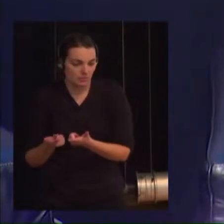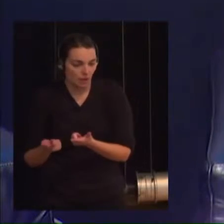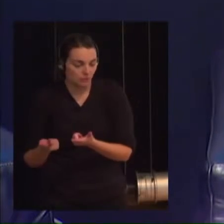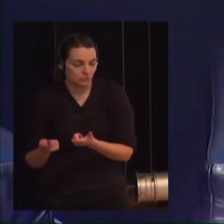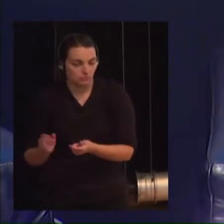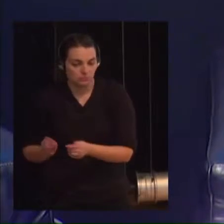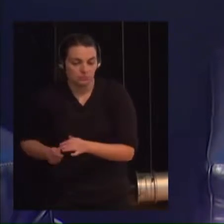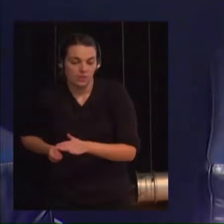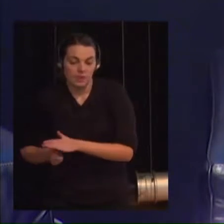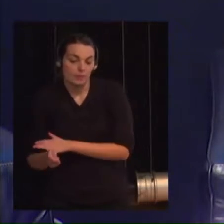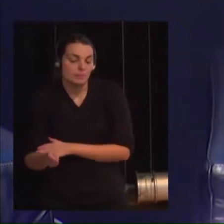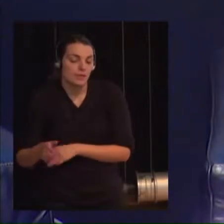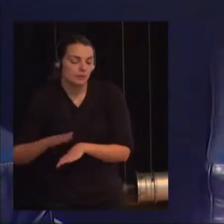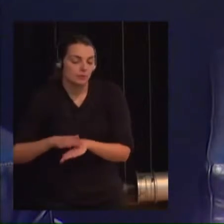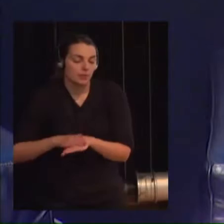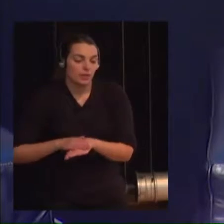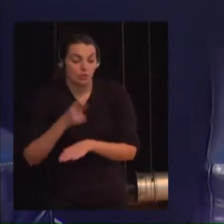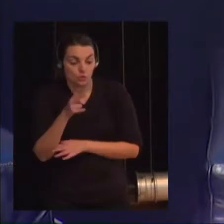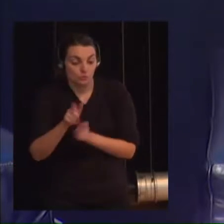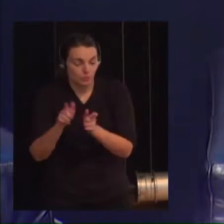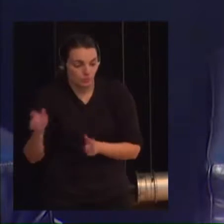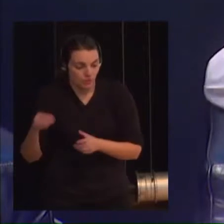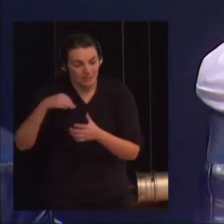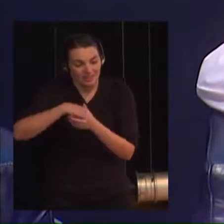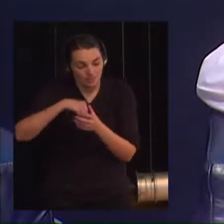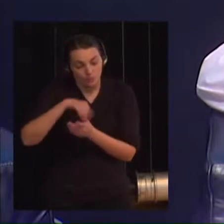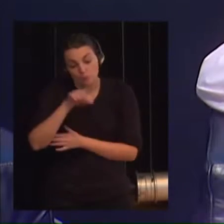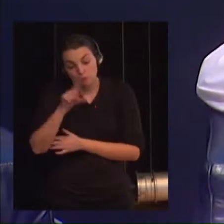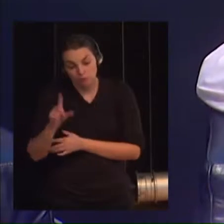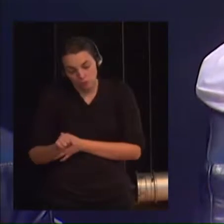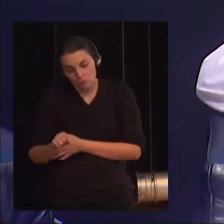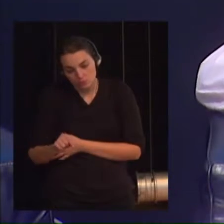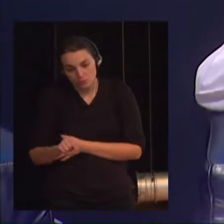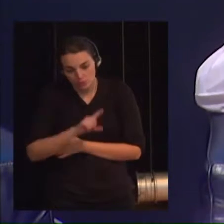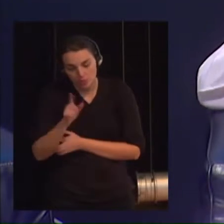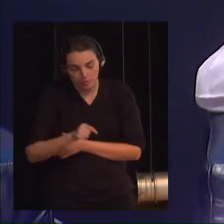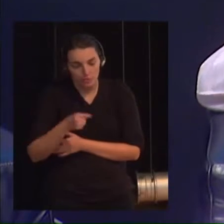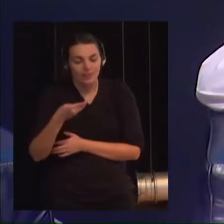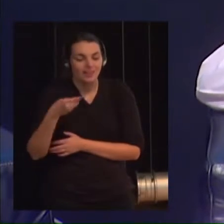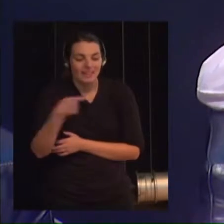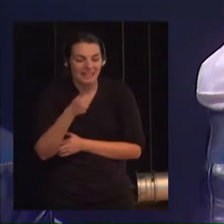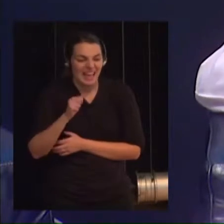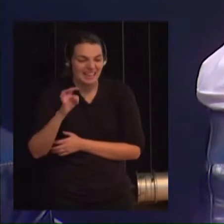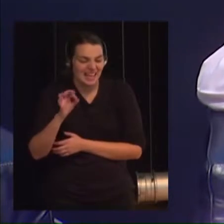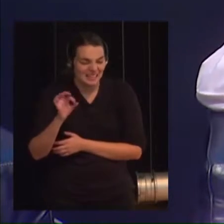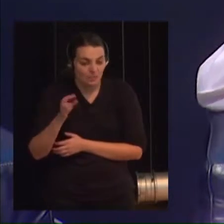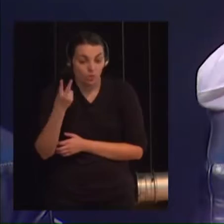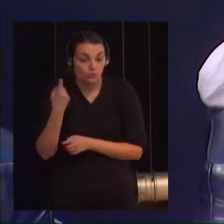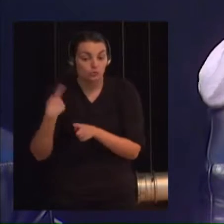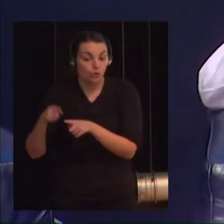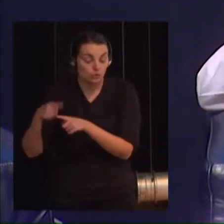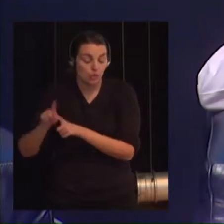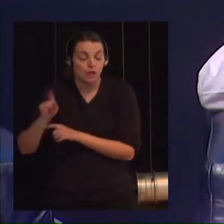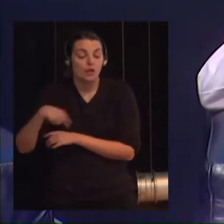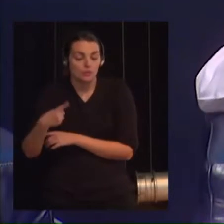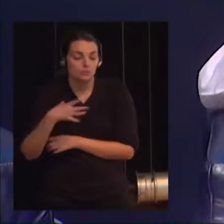So questions about governance, questions about strategy that inevitably will be asked. There may well be, and indeed there are good answers, but I